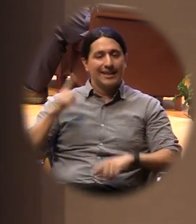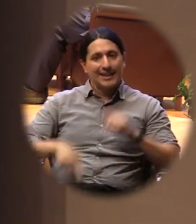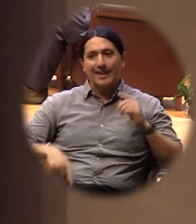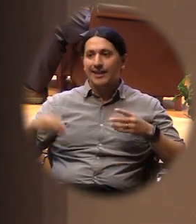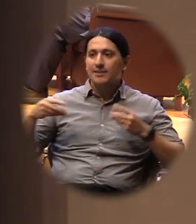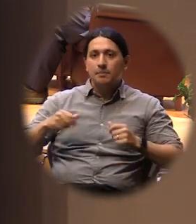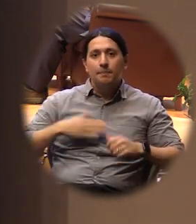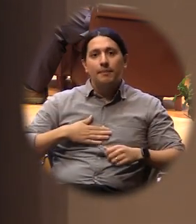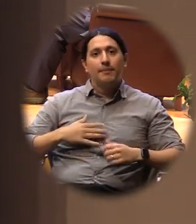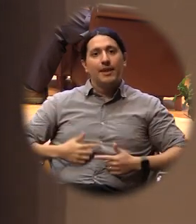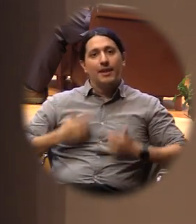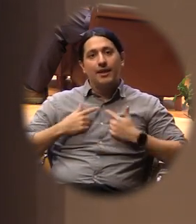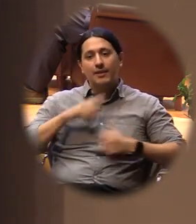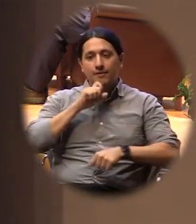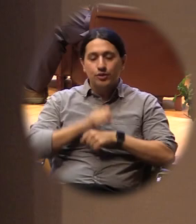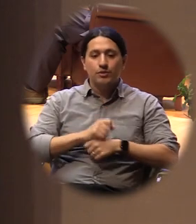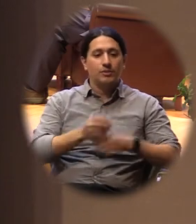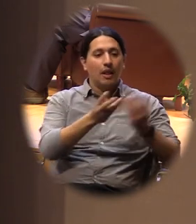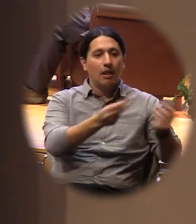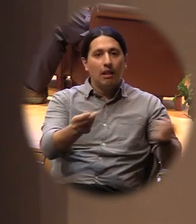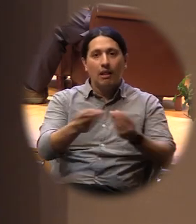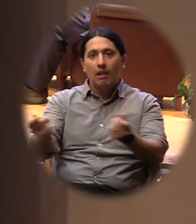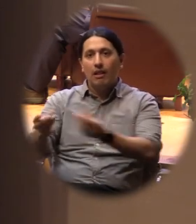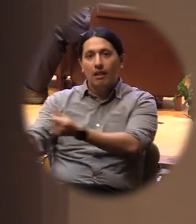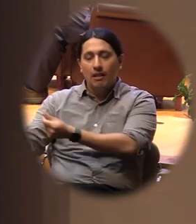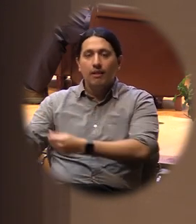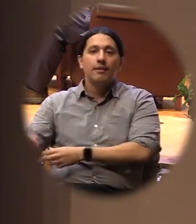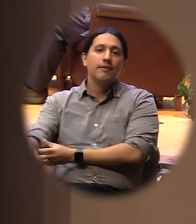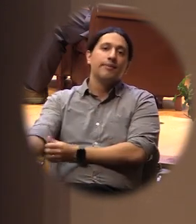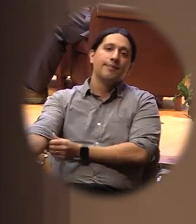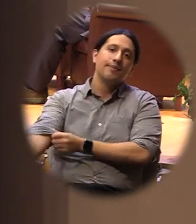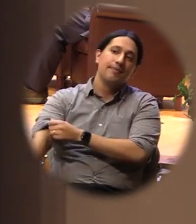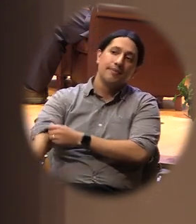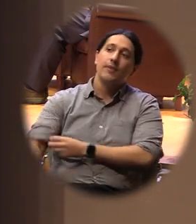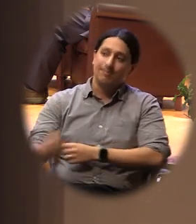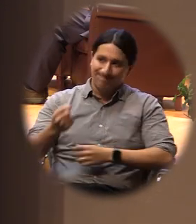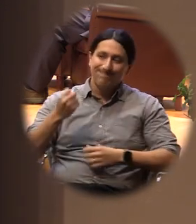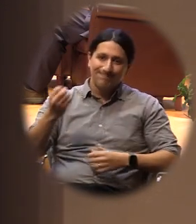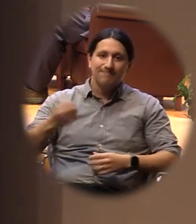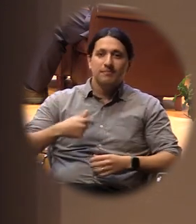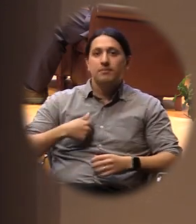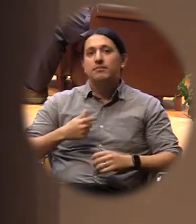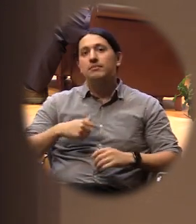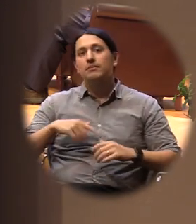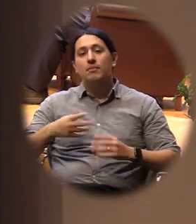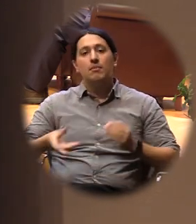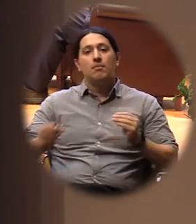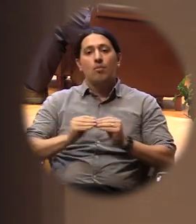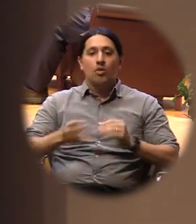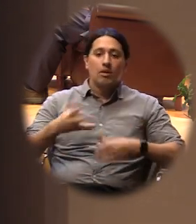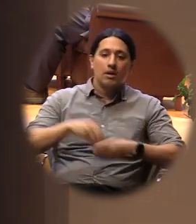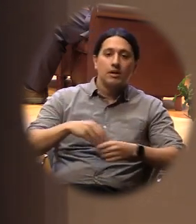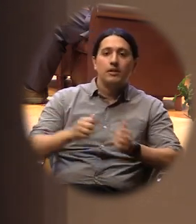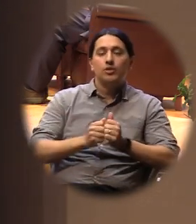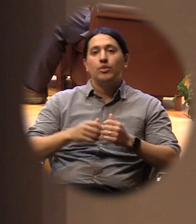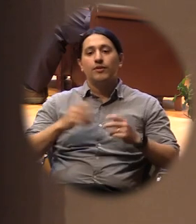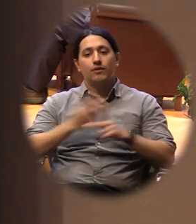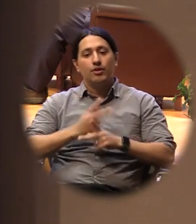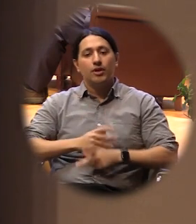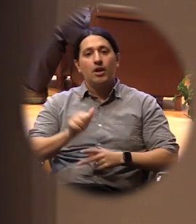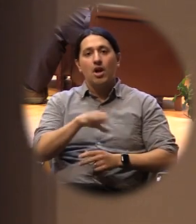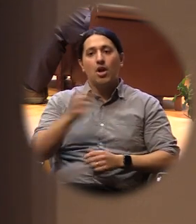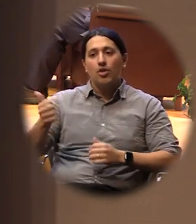whack-a-mole. And so I became much more engaged with trying to figure out what other ways of looking at the biology